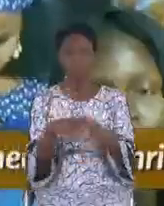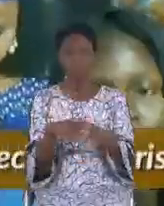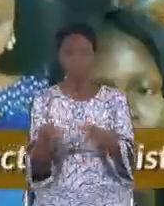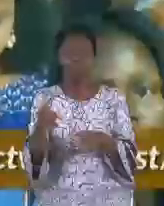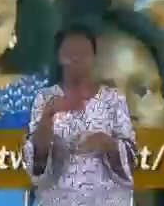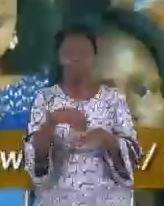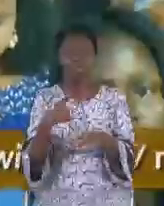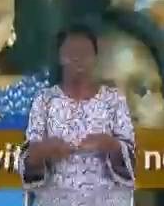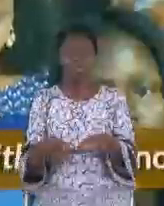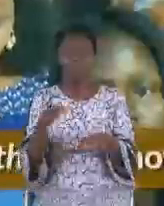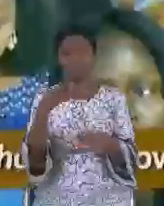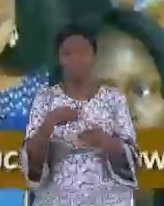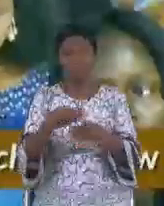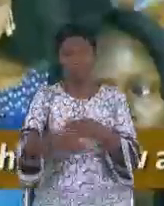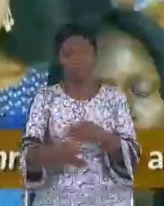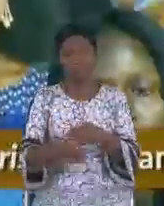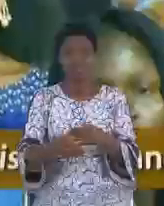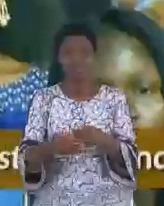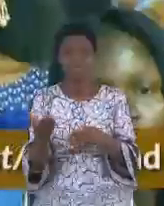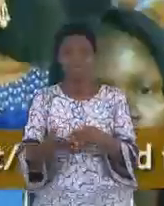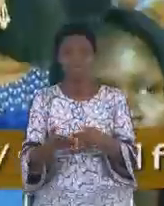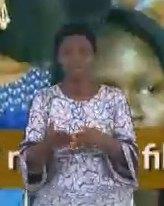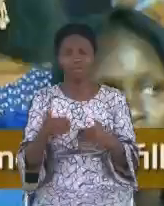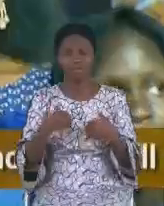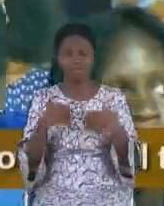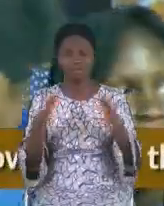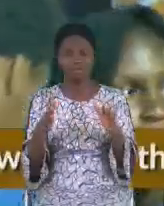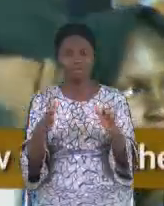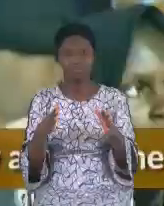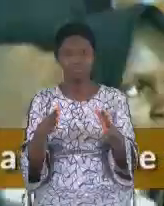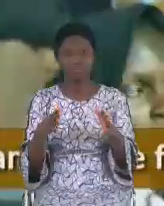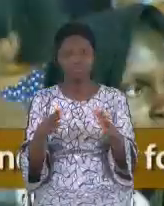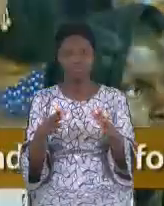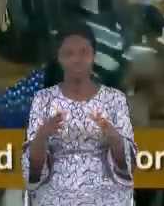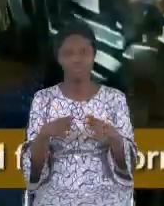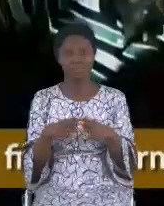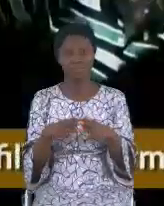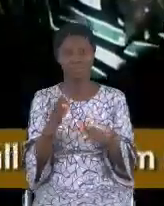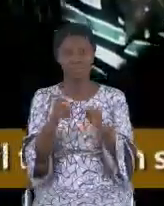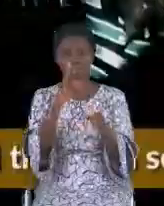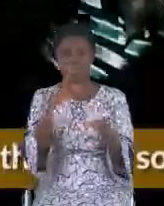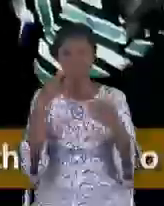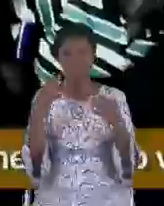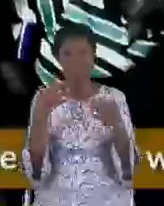done. Towards the middle, if you are done, can you wave your hand?